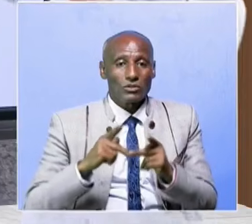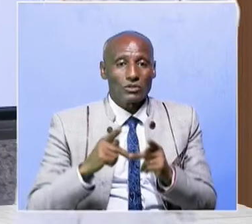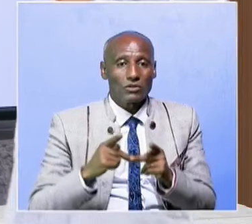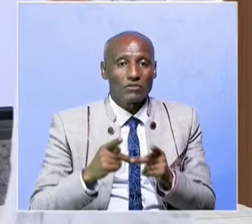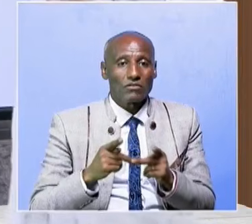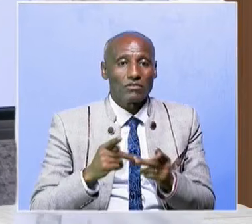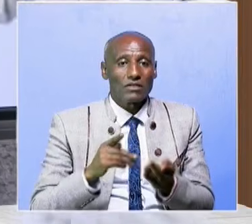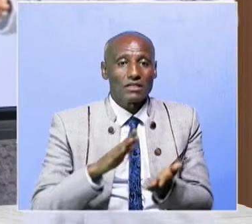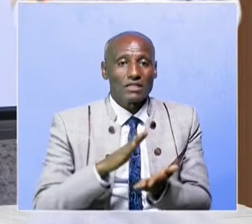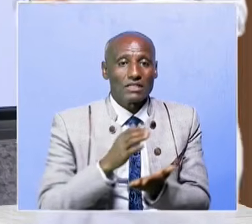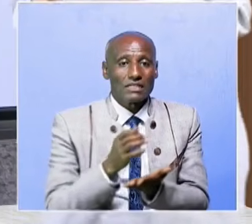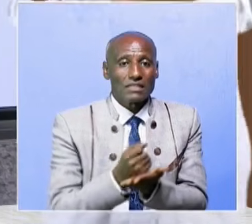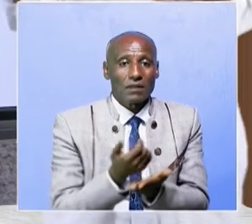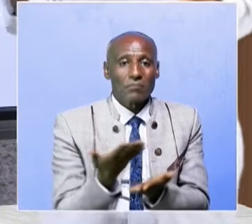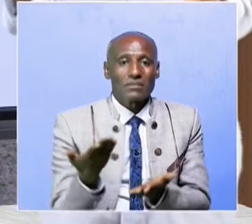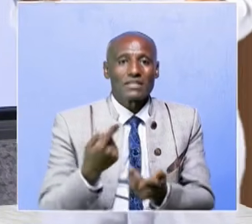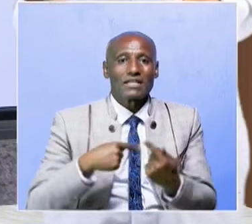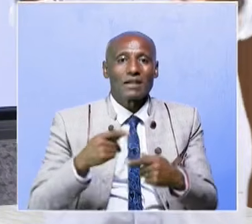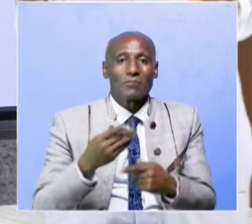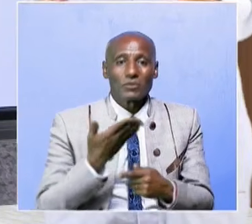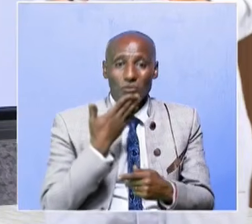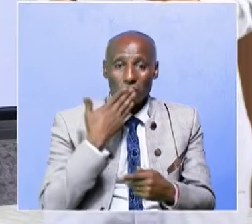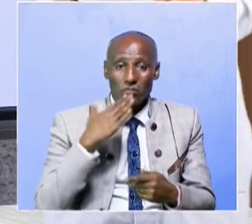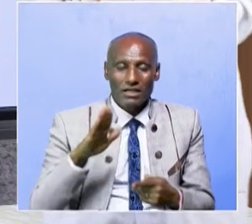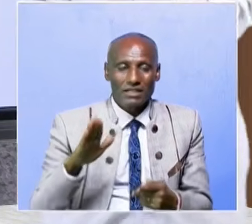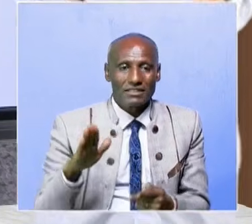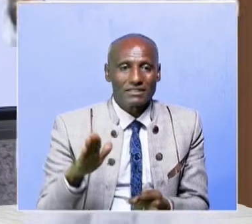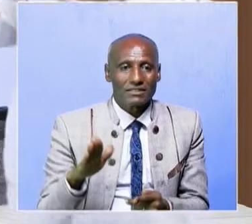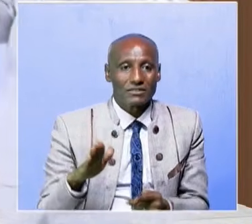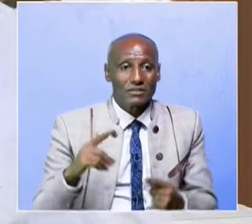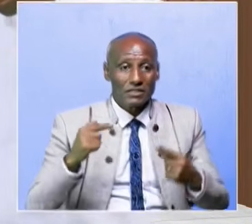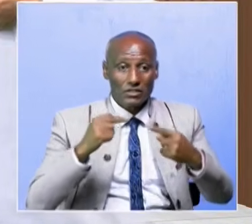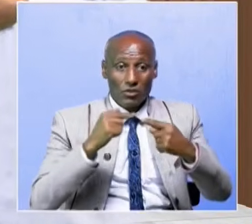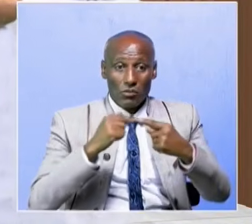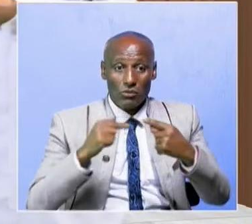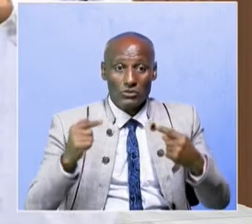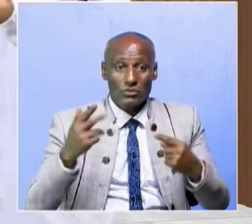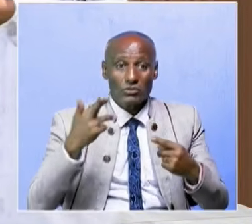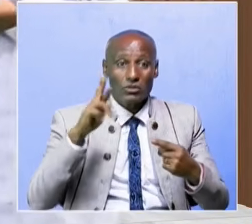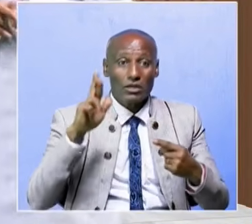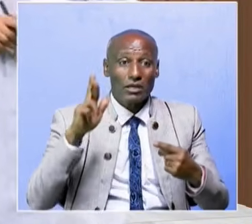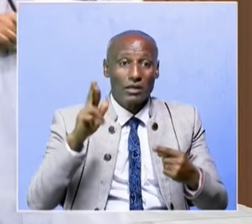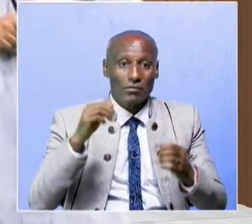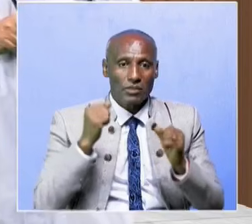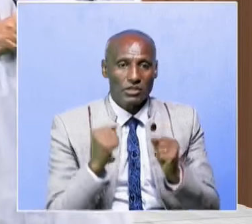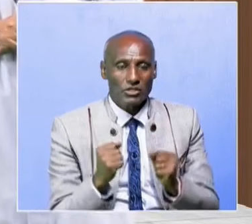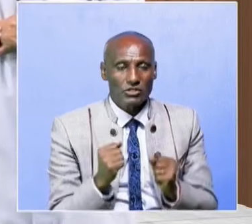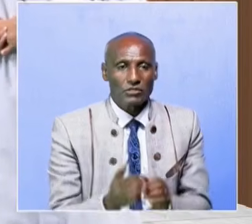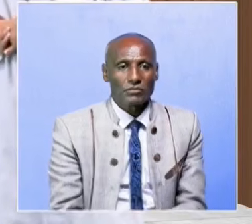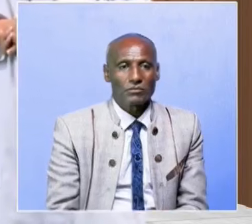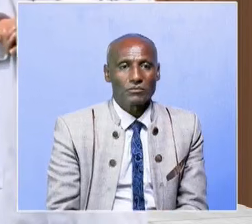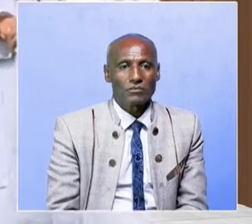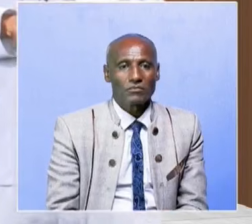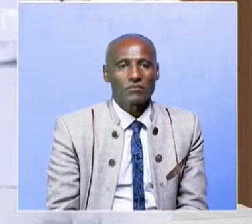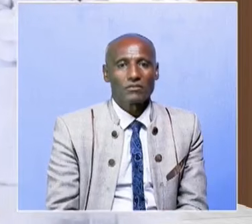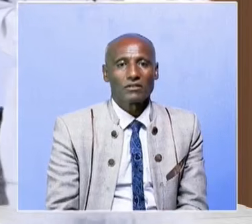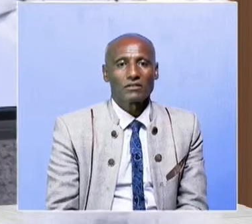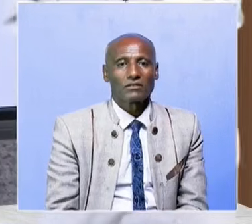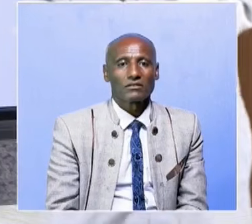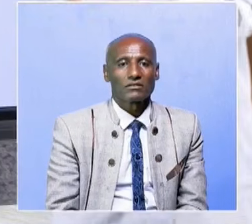And in this case, it is the act of making something go bad. So contaminating,